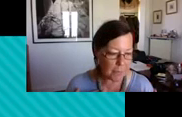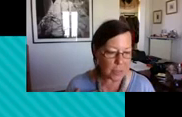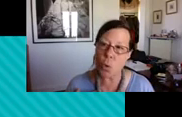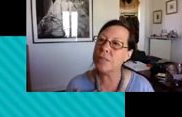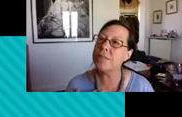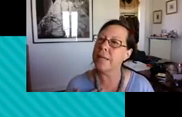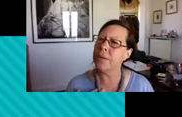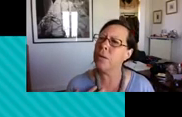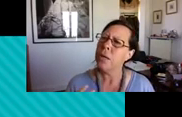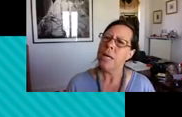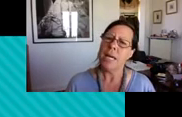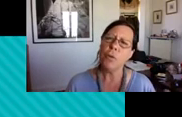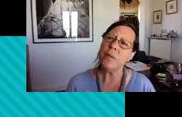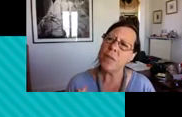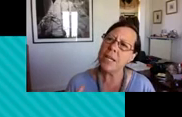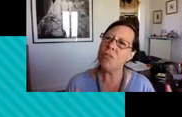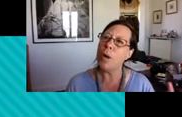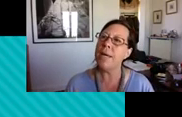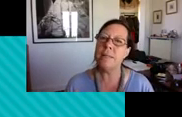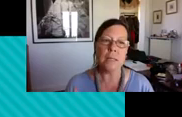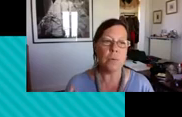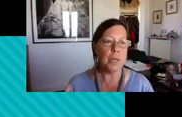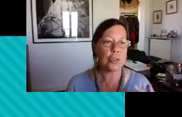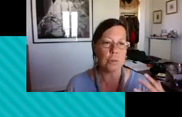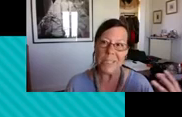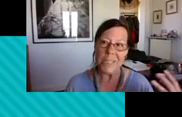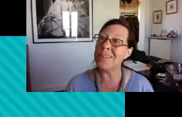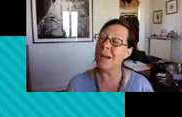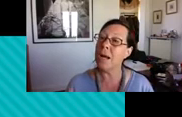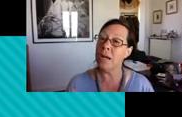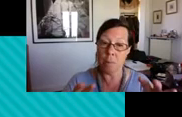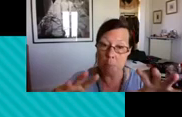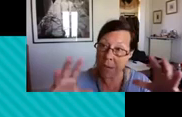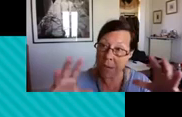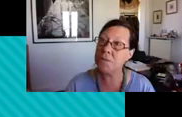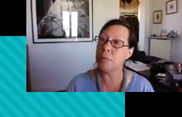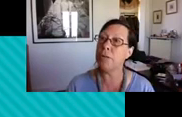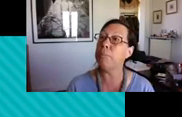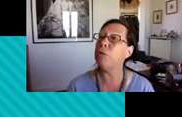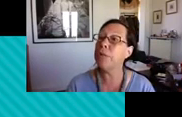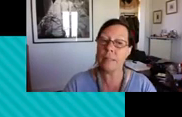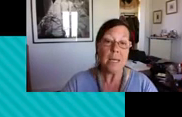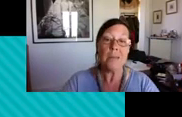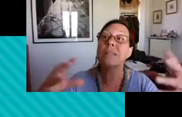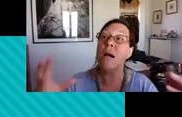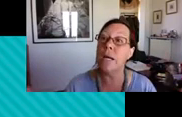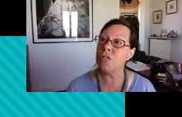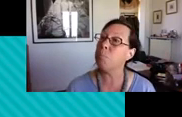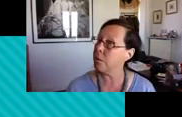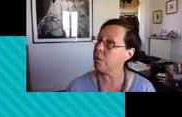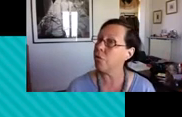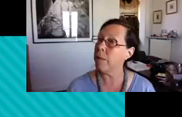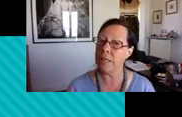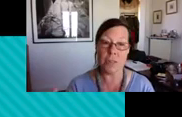we'd have this course together, if you can think of ways in which leaders in Ghana may also be doing this kind of